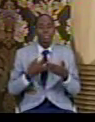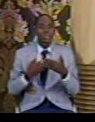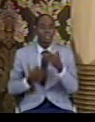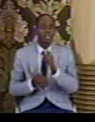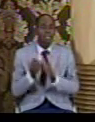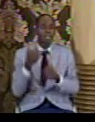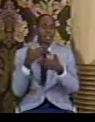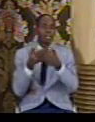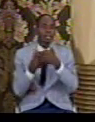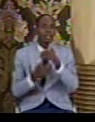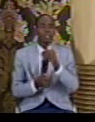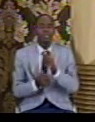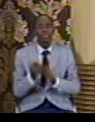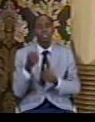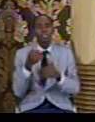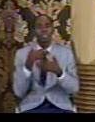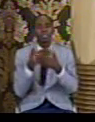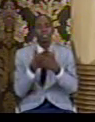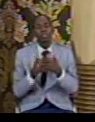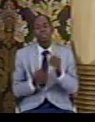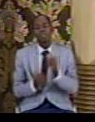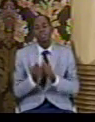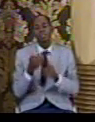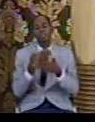me near